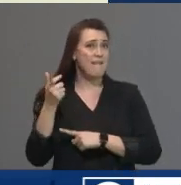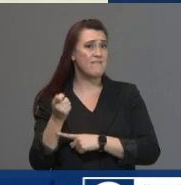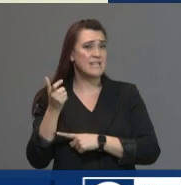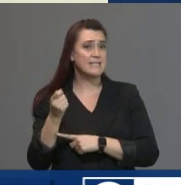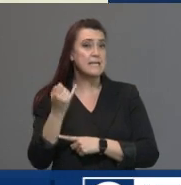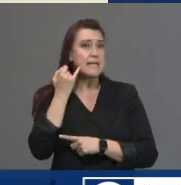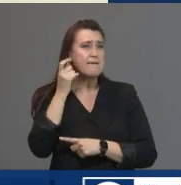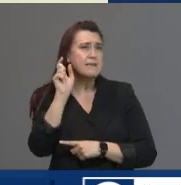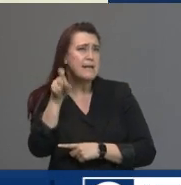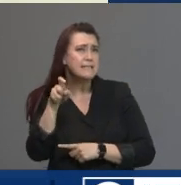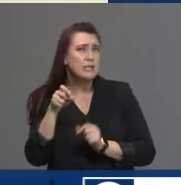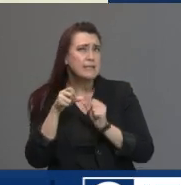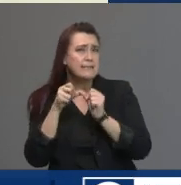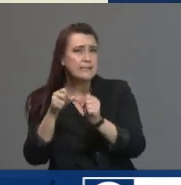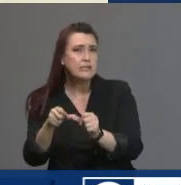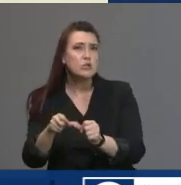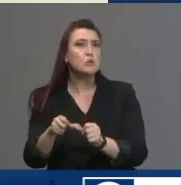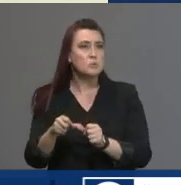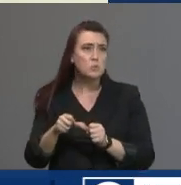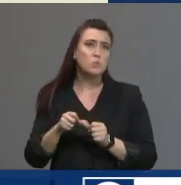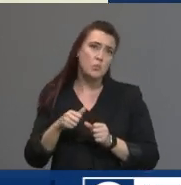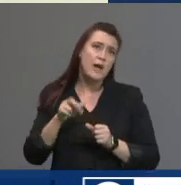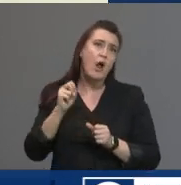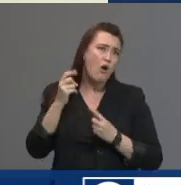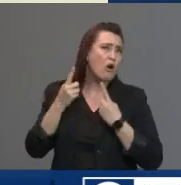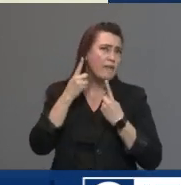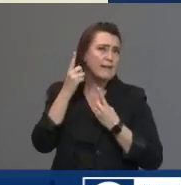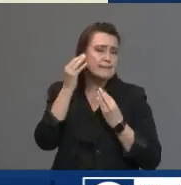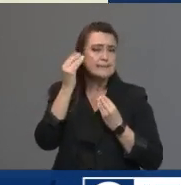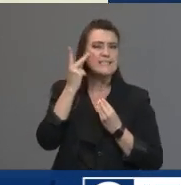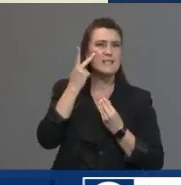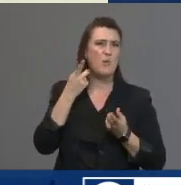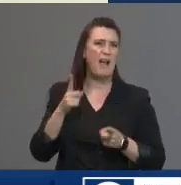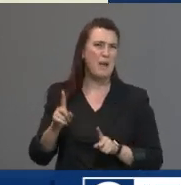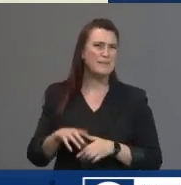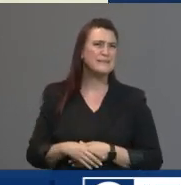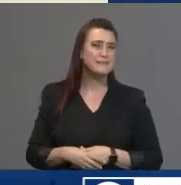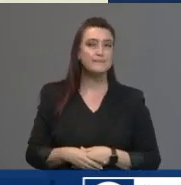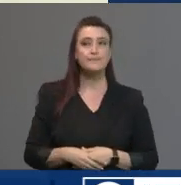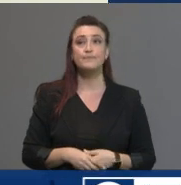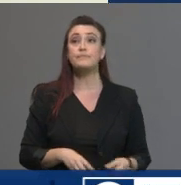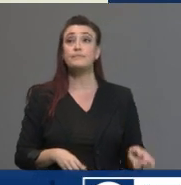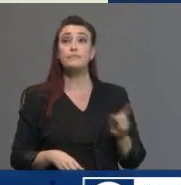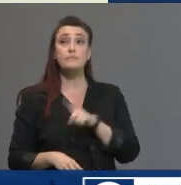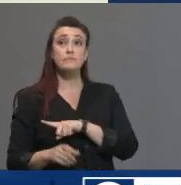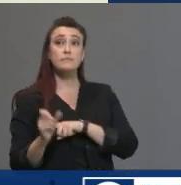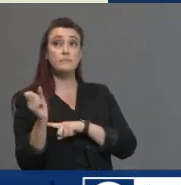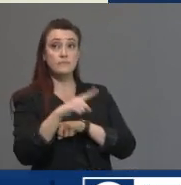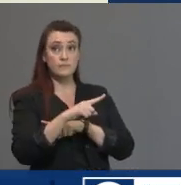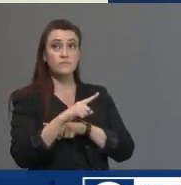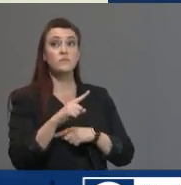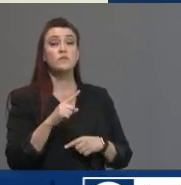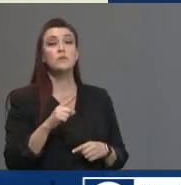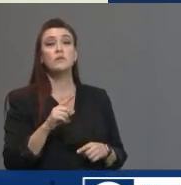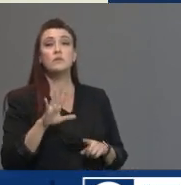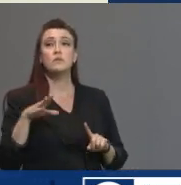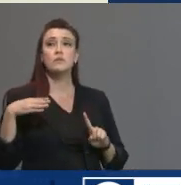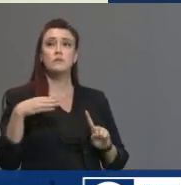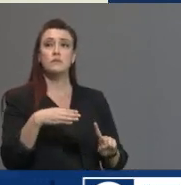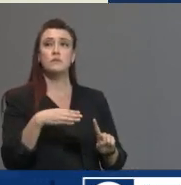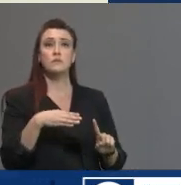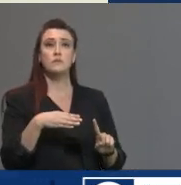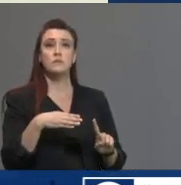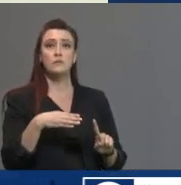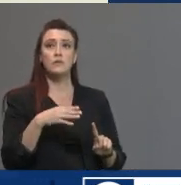if necessary, if needed, that's been contemplated, of course. Thank you. Let's talk about the folks